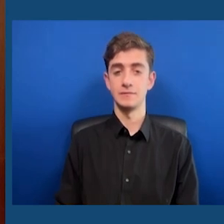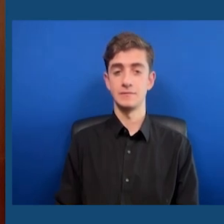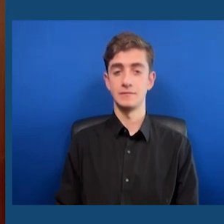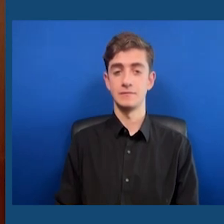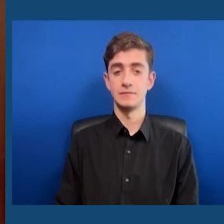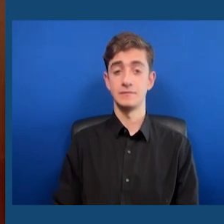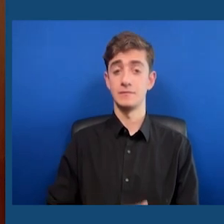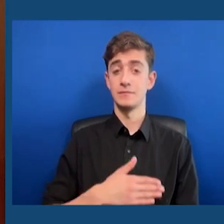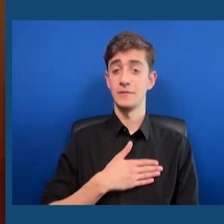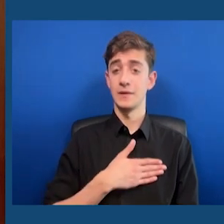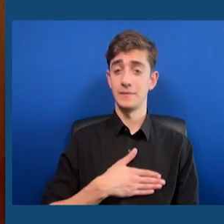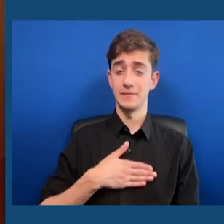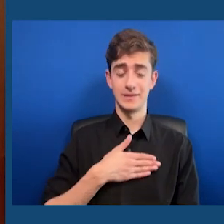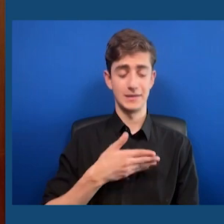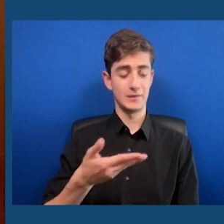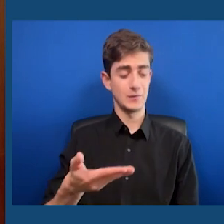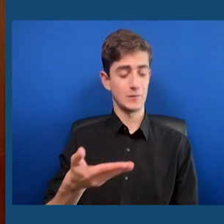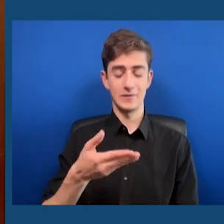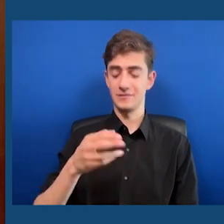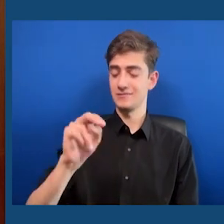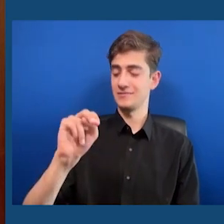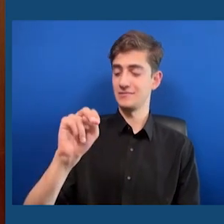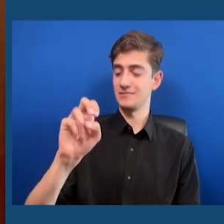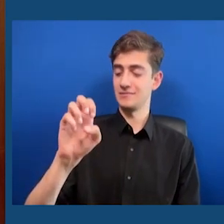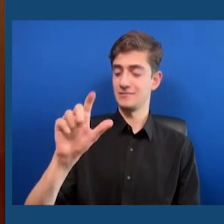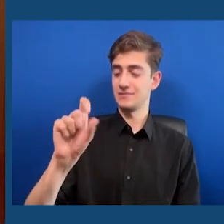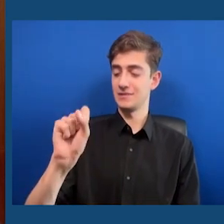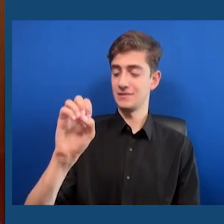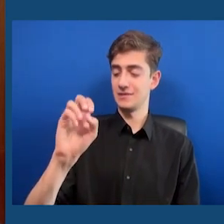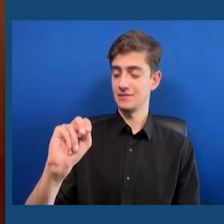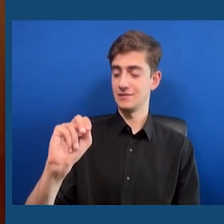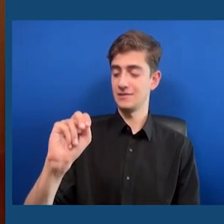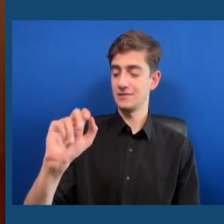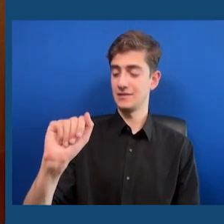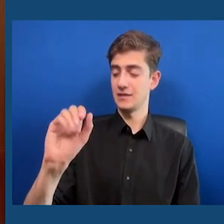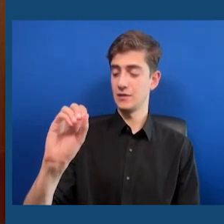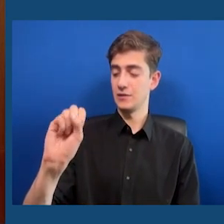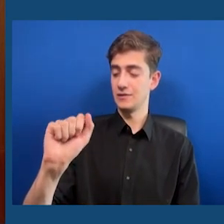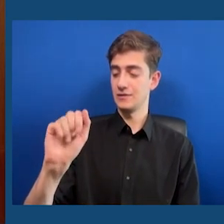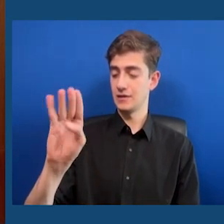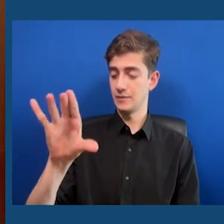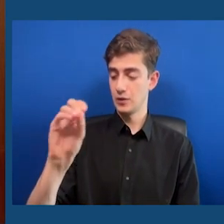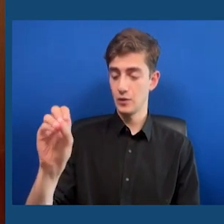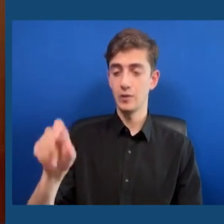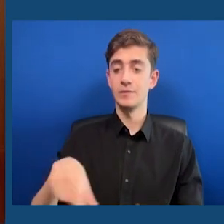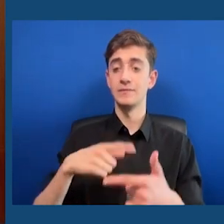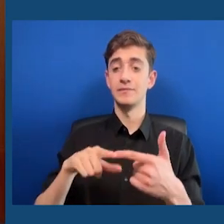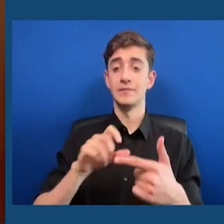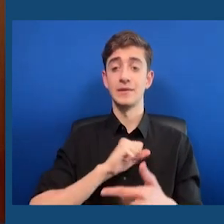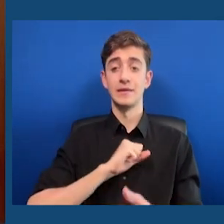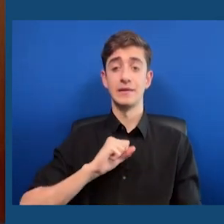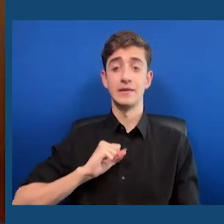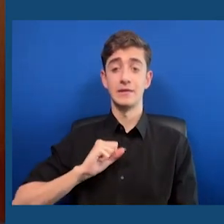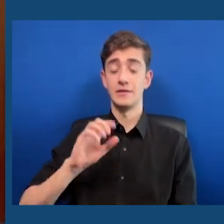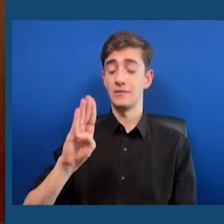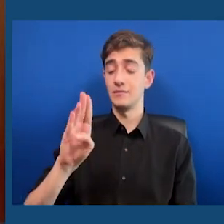Please welcome Nelson Eusebio, Senator Brad Holman Siegel,